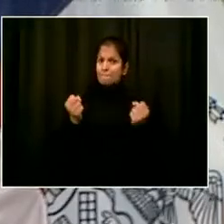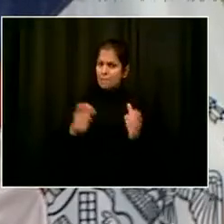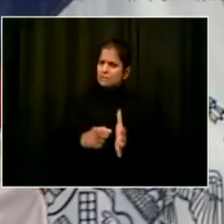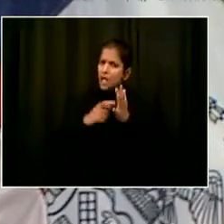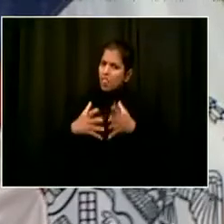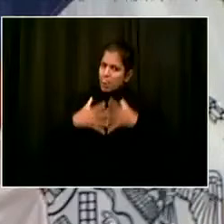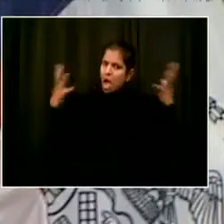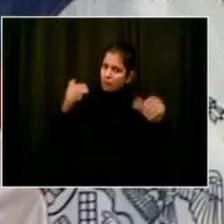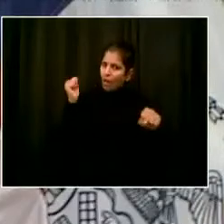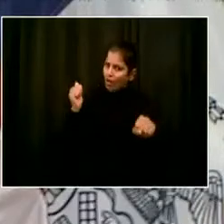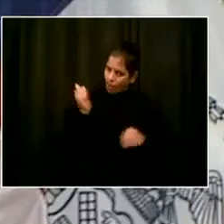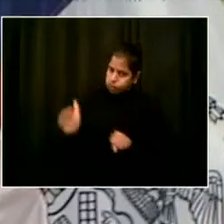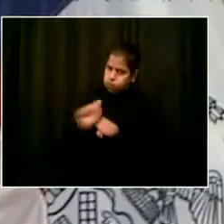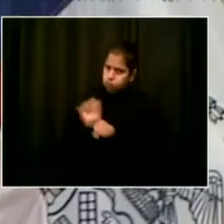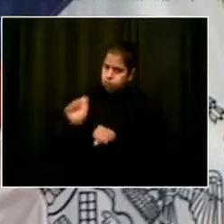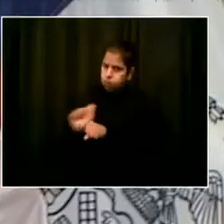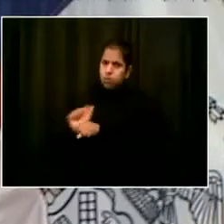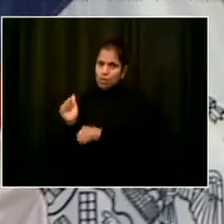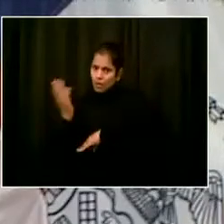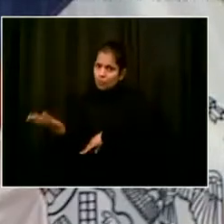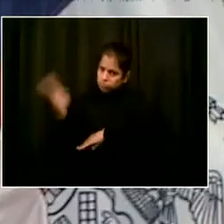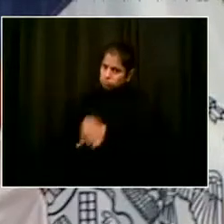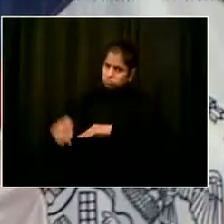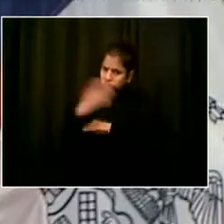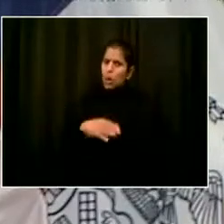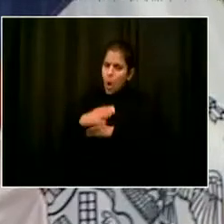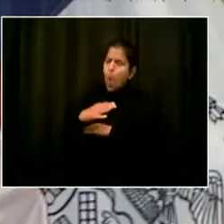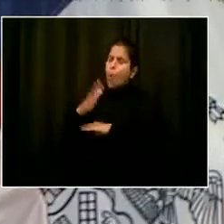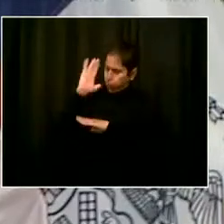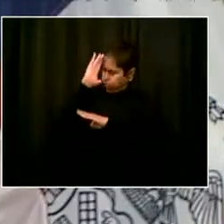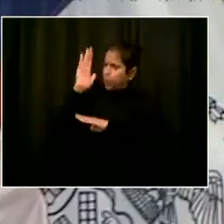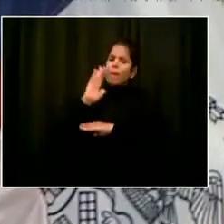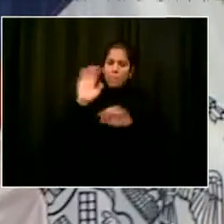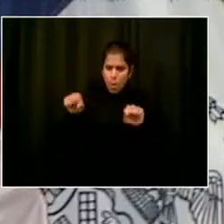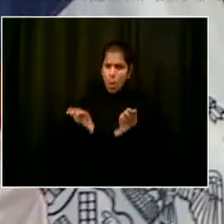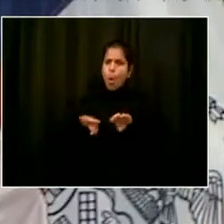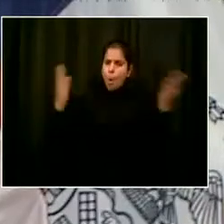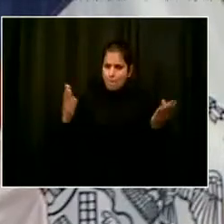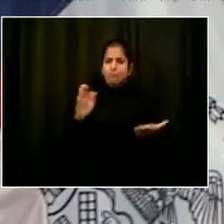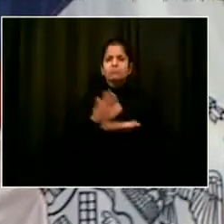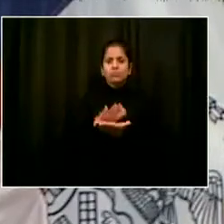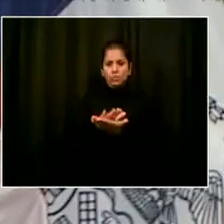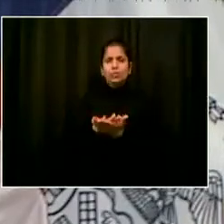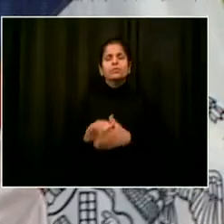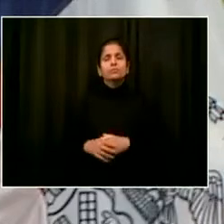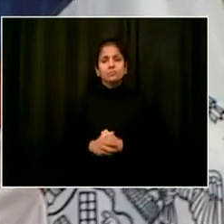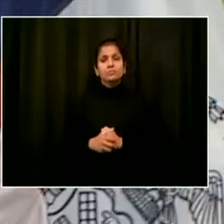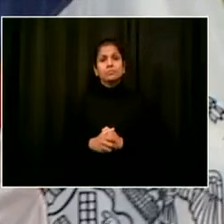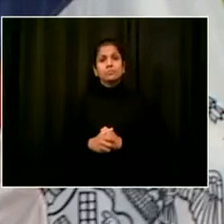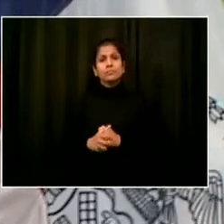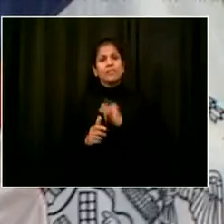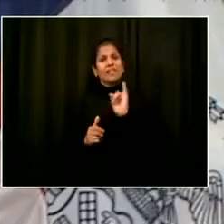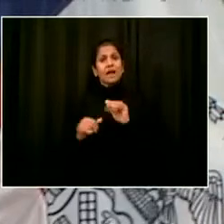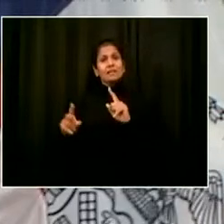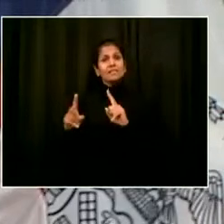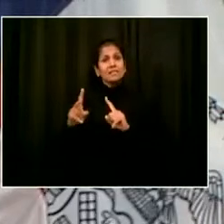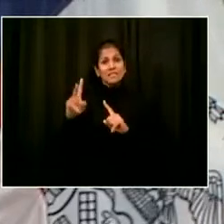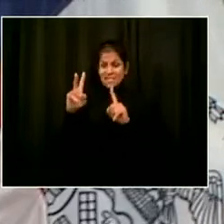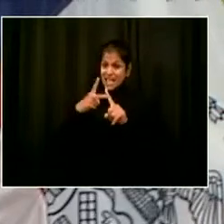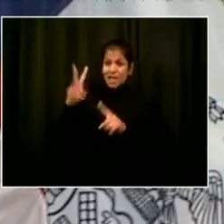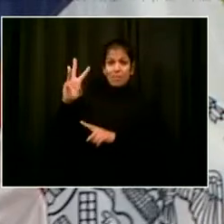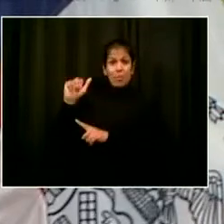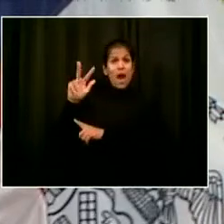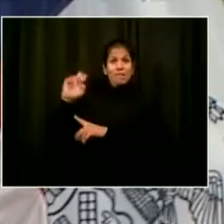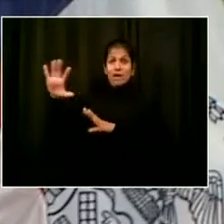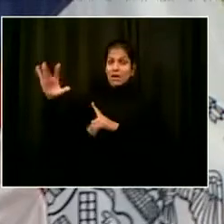is this is a point along the way we're going to fight back this second wave we're going to get through the holidays into a time where